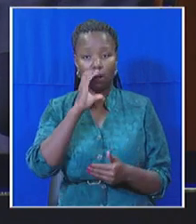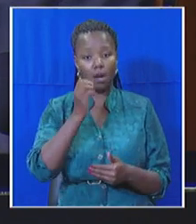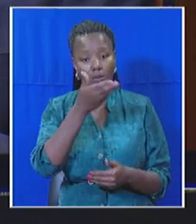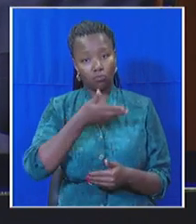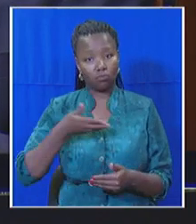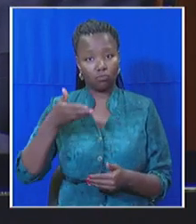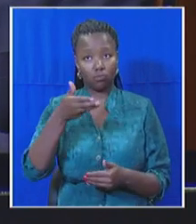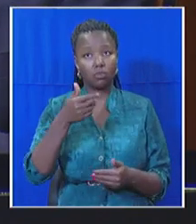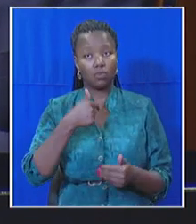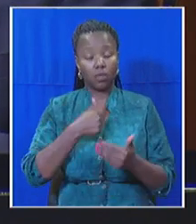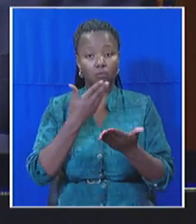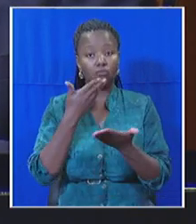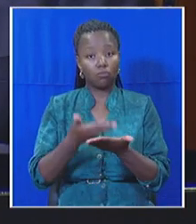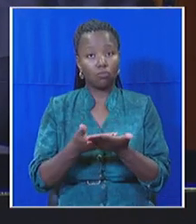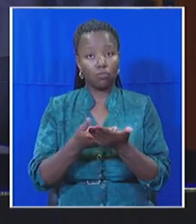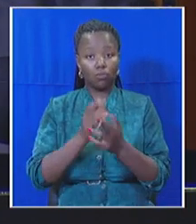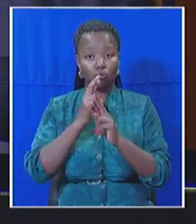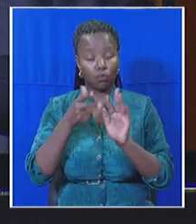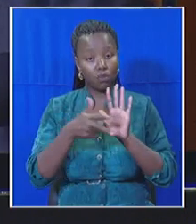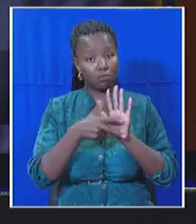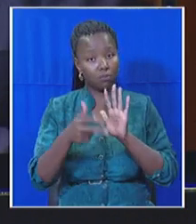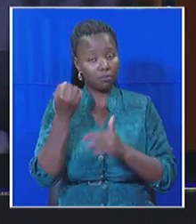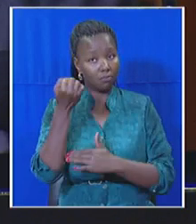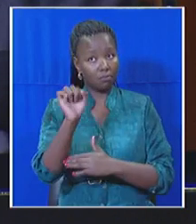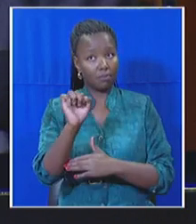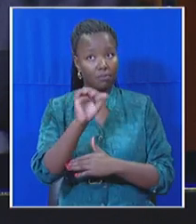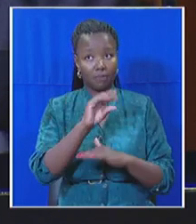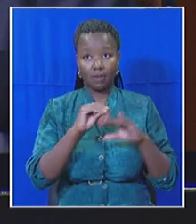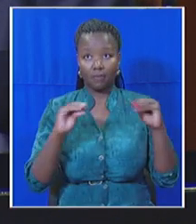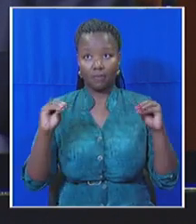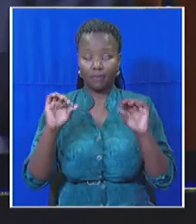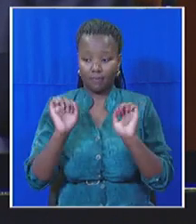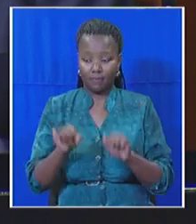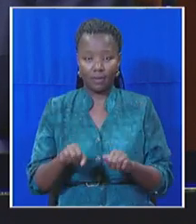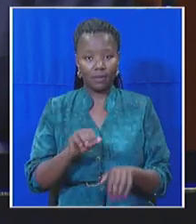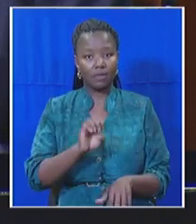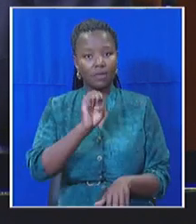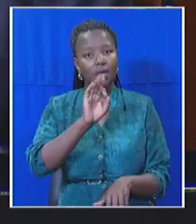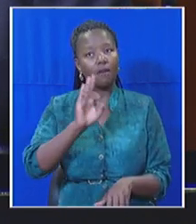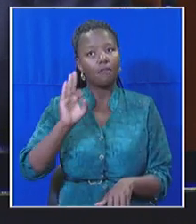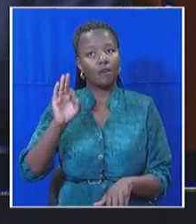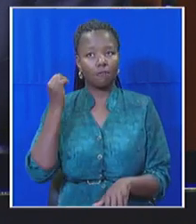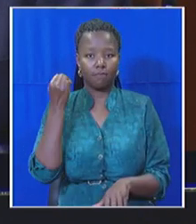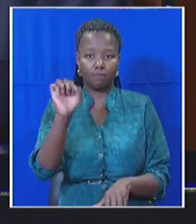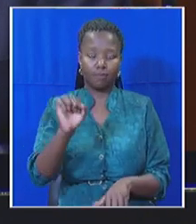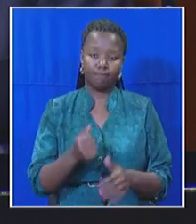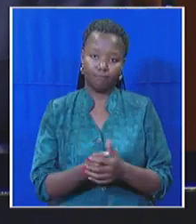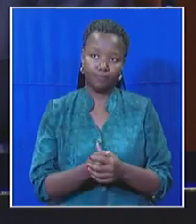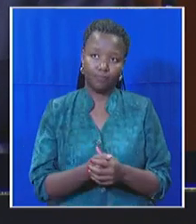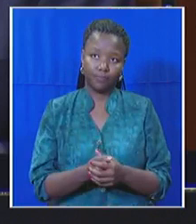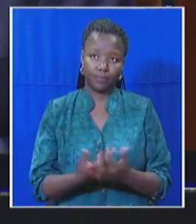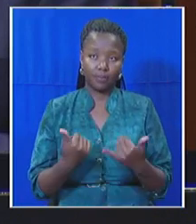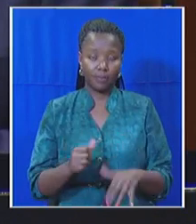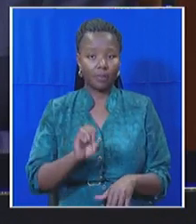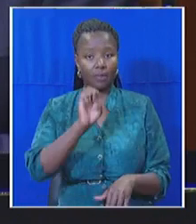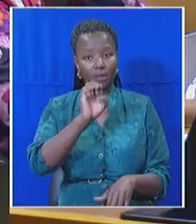The motion is that the report be adopted. Are there any objections? Yes, EFF objects. Okay. We'll note the objection of